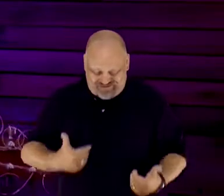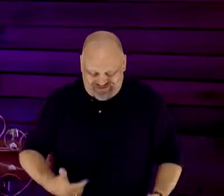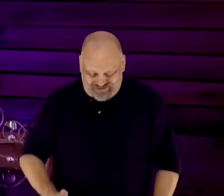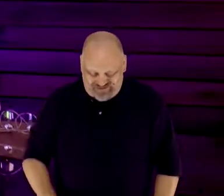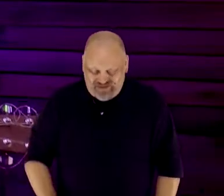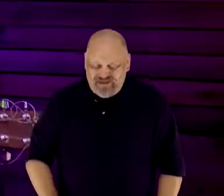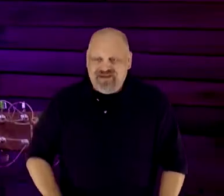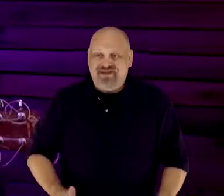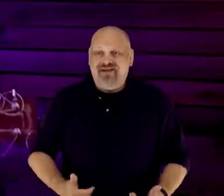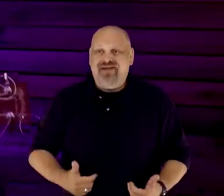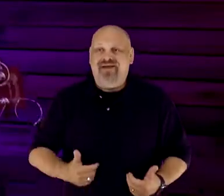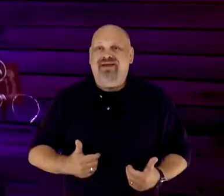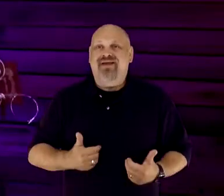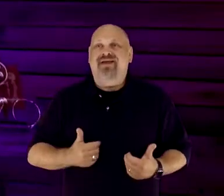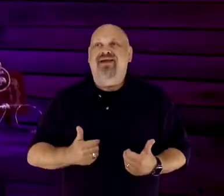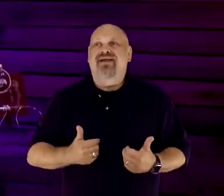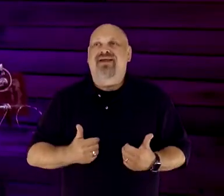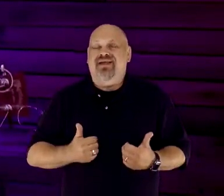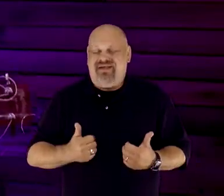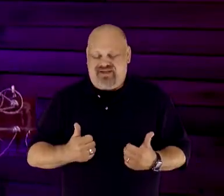am.